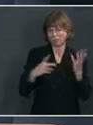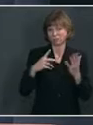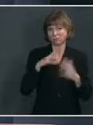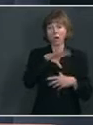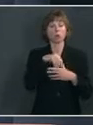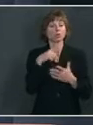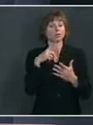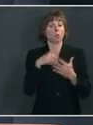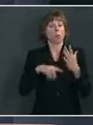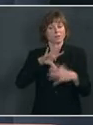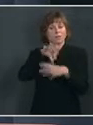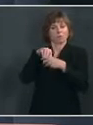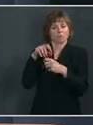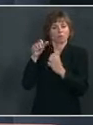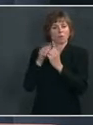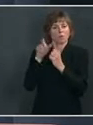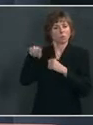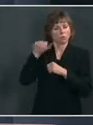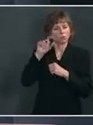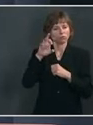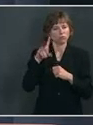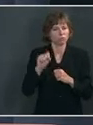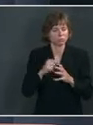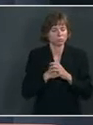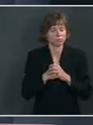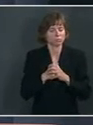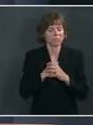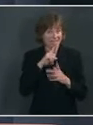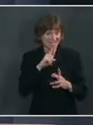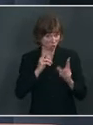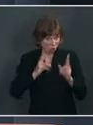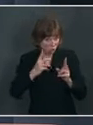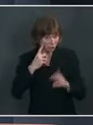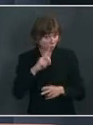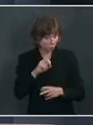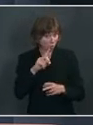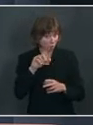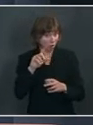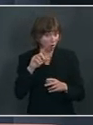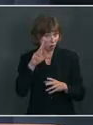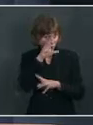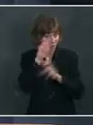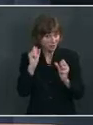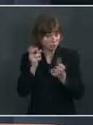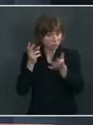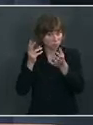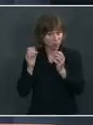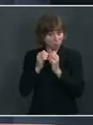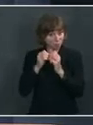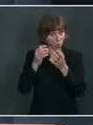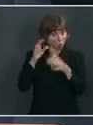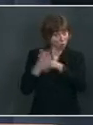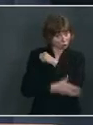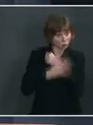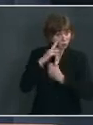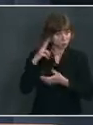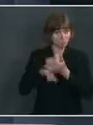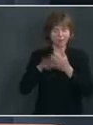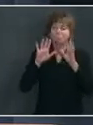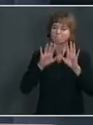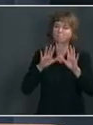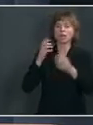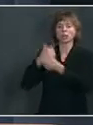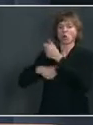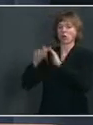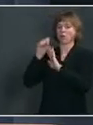will be in the Abraham Accords. In terms of the urgency, how urgent is it for the administration that more countries sign on? Well, again, this will be under the purview